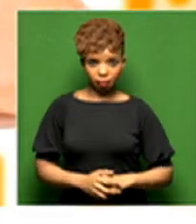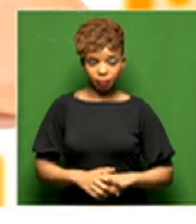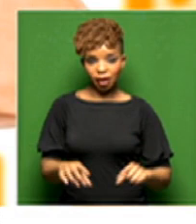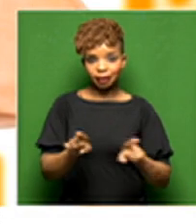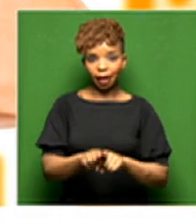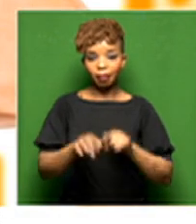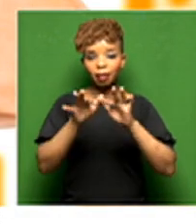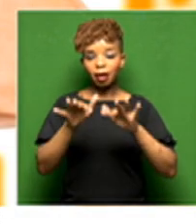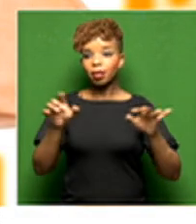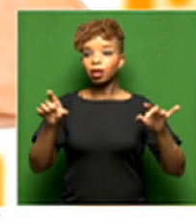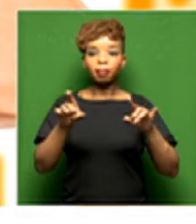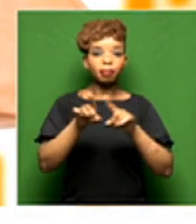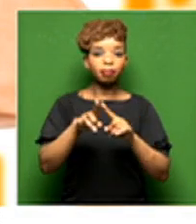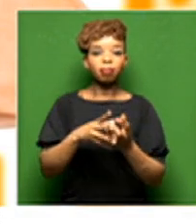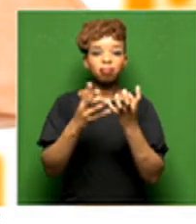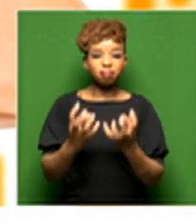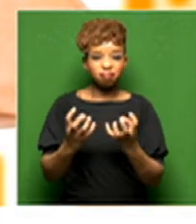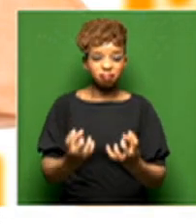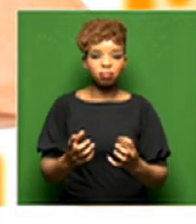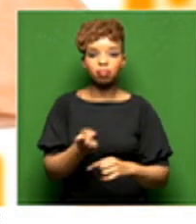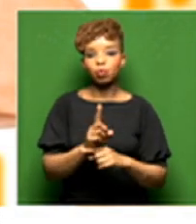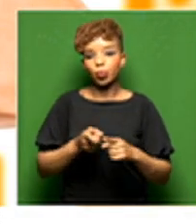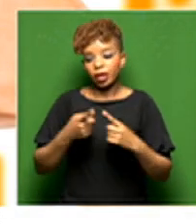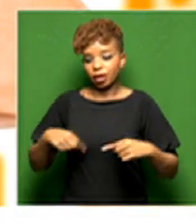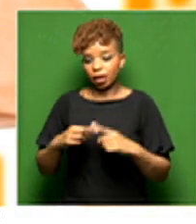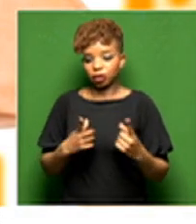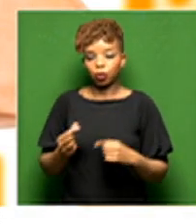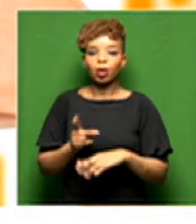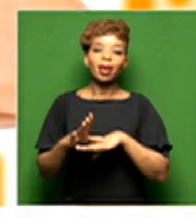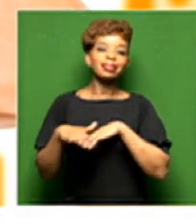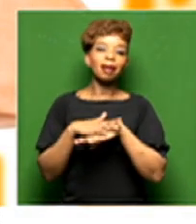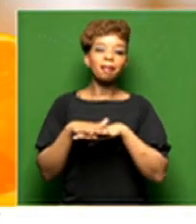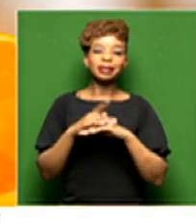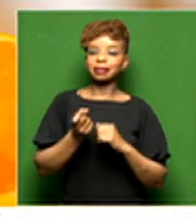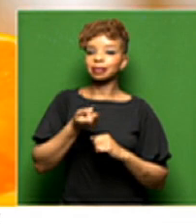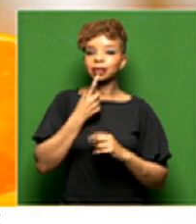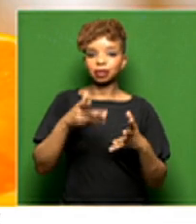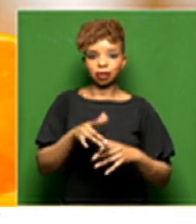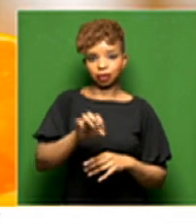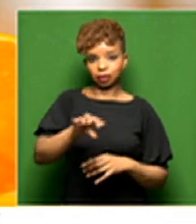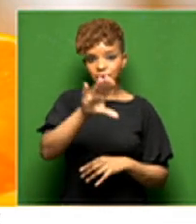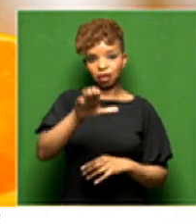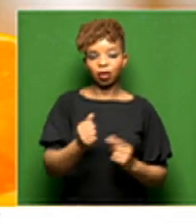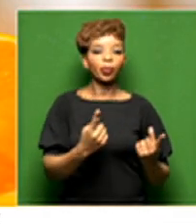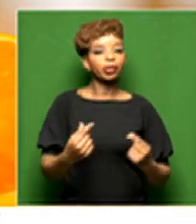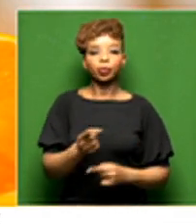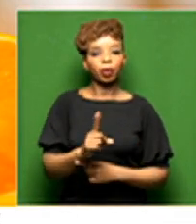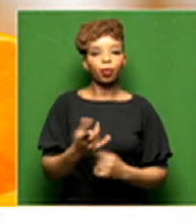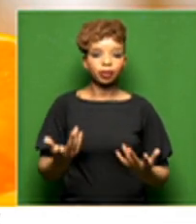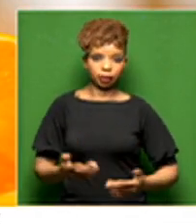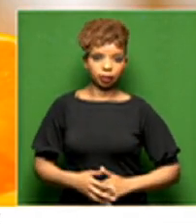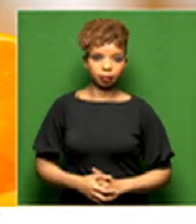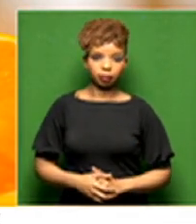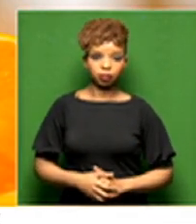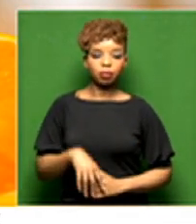are vulnerable, and what are we doing to address basic nutritional deficiency in South Africa? Because, if we look at things